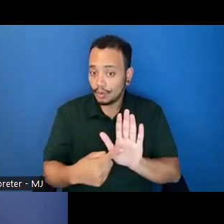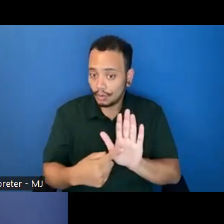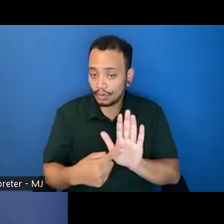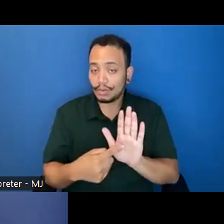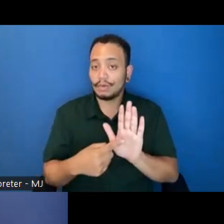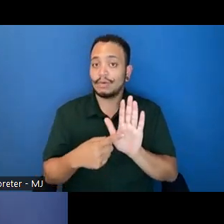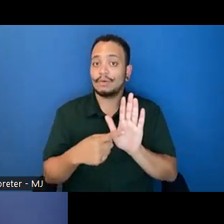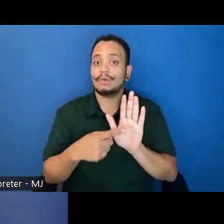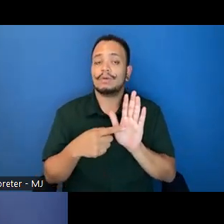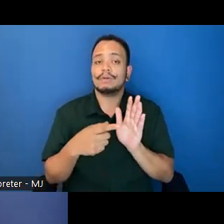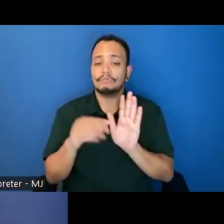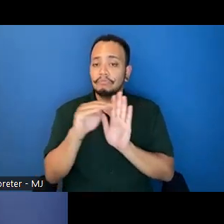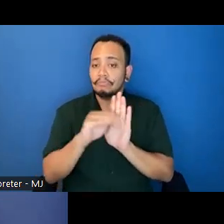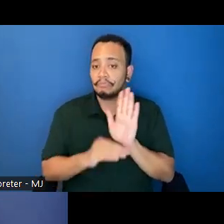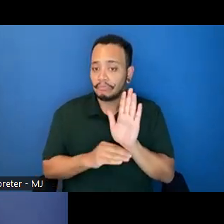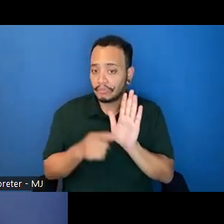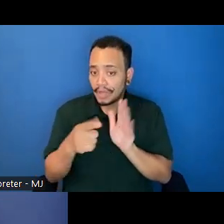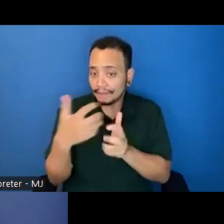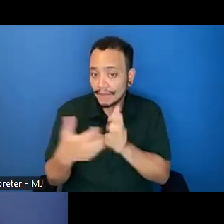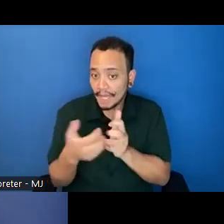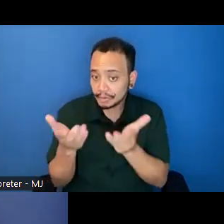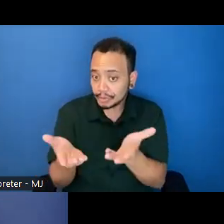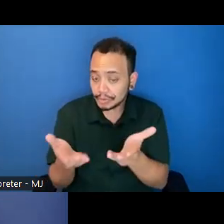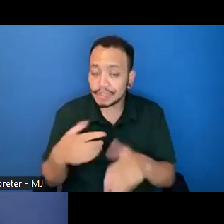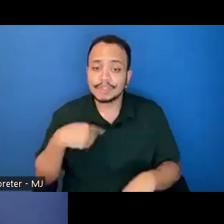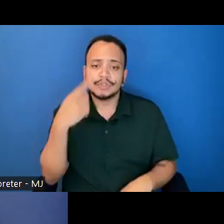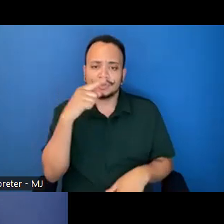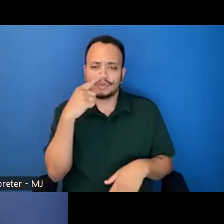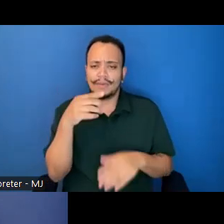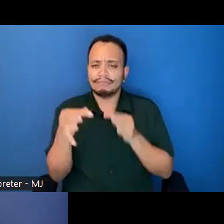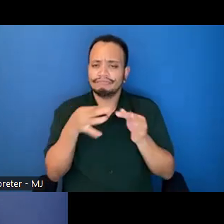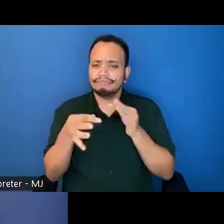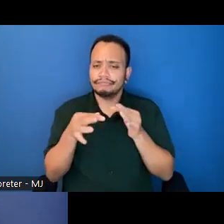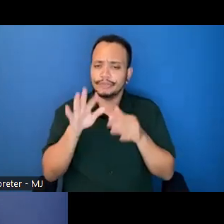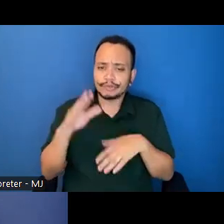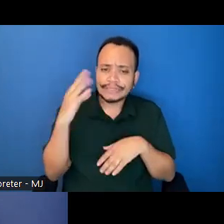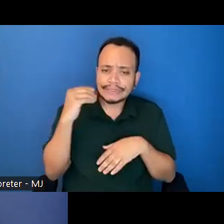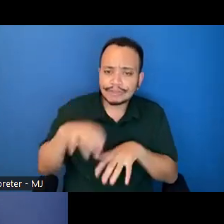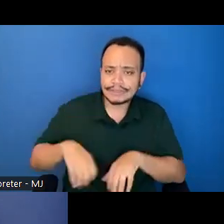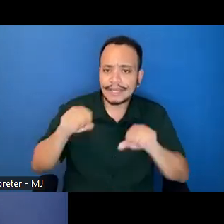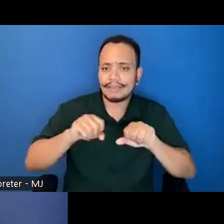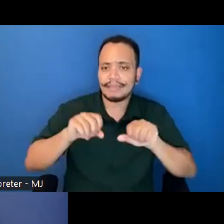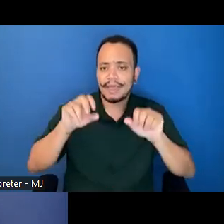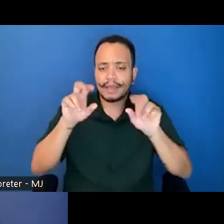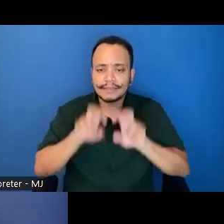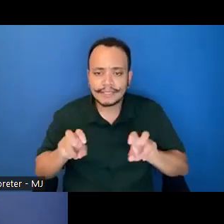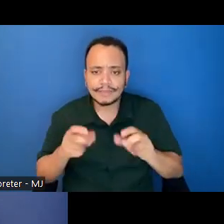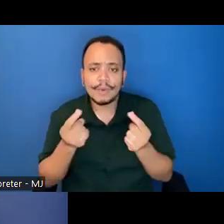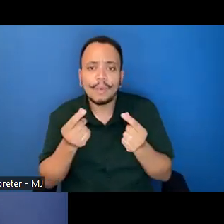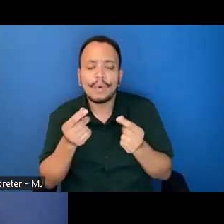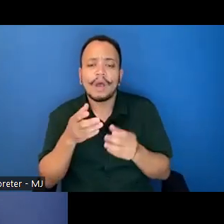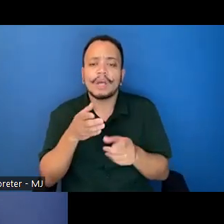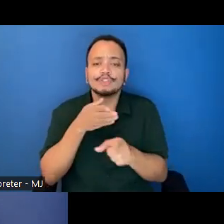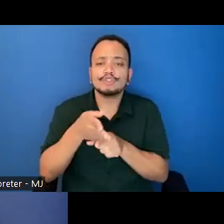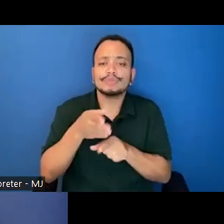little just different, but I don't know. So could you talk about that experience and sort of what were the careers that were